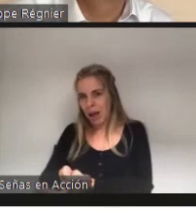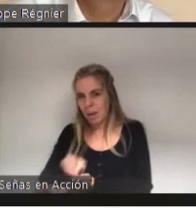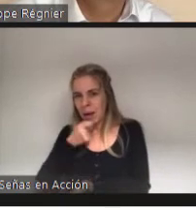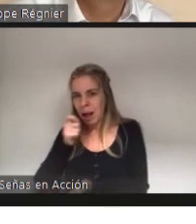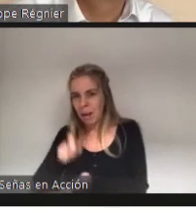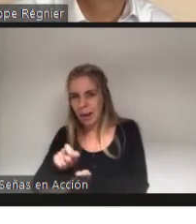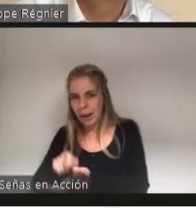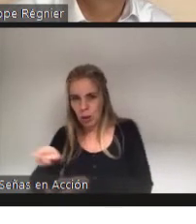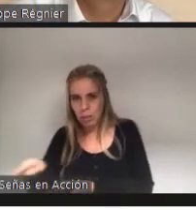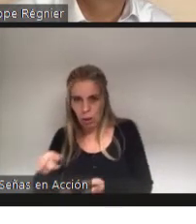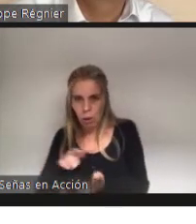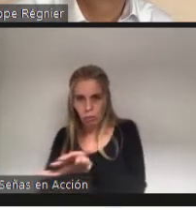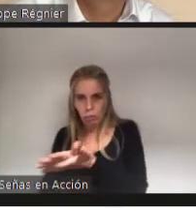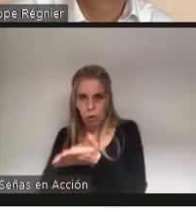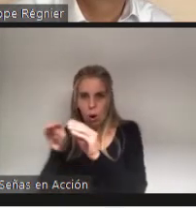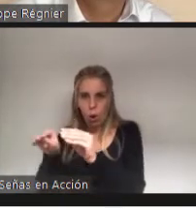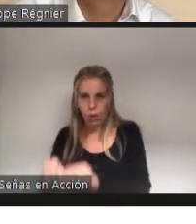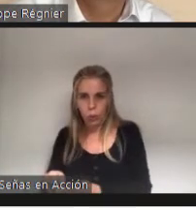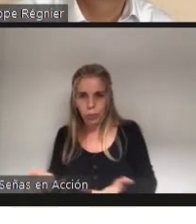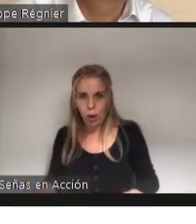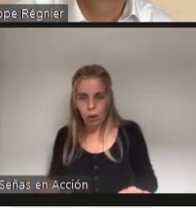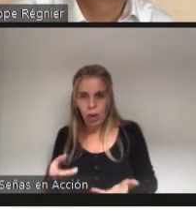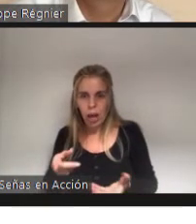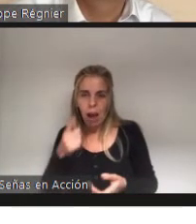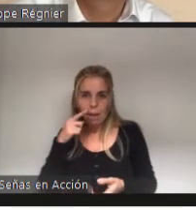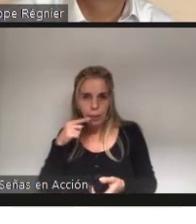them a fee, is the basis that